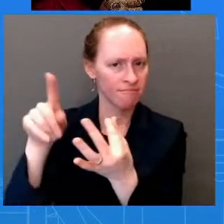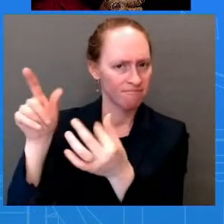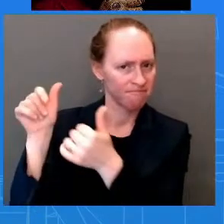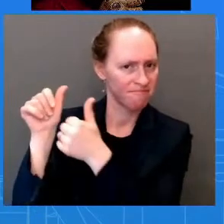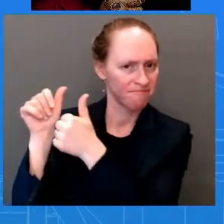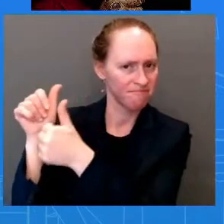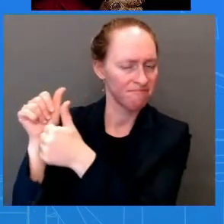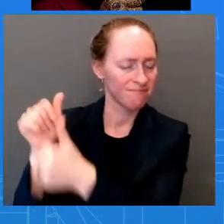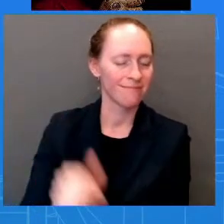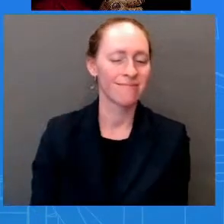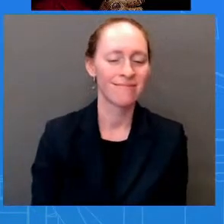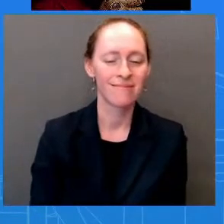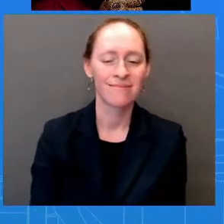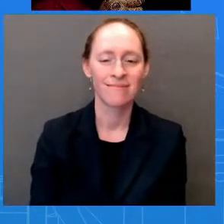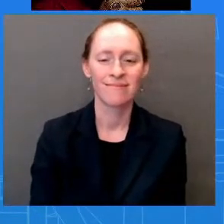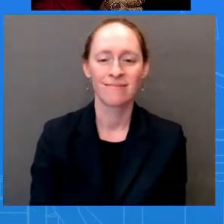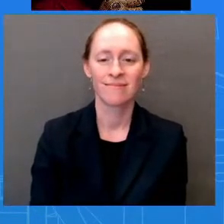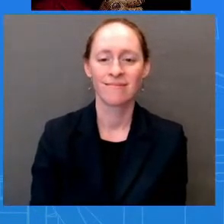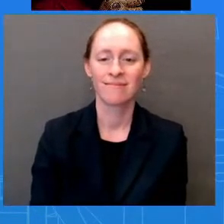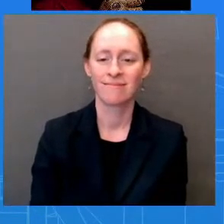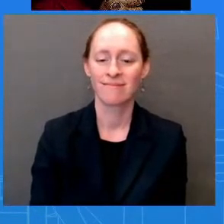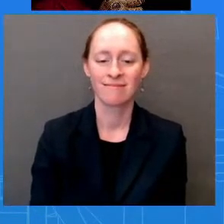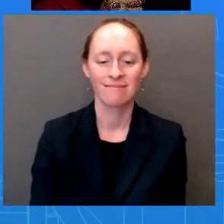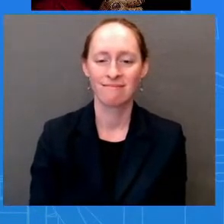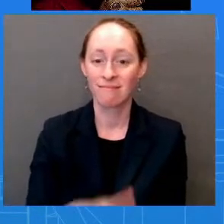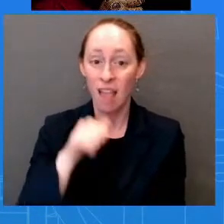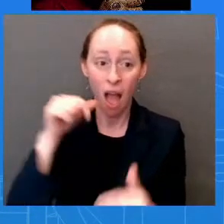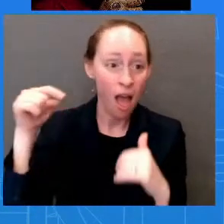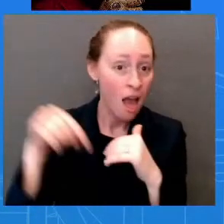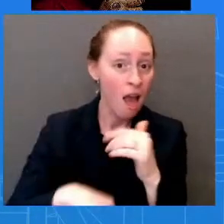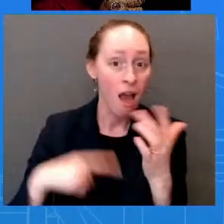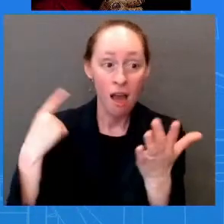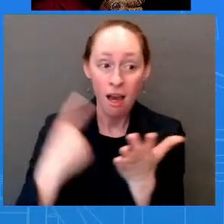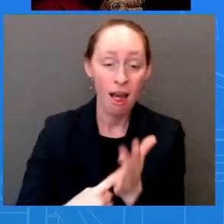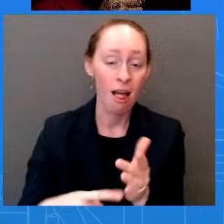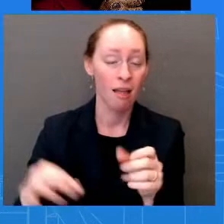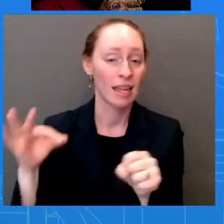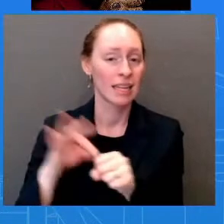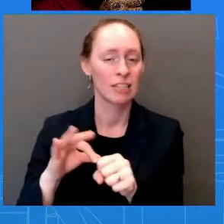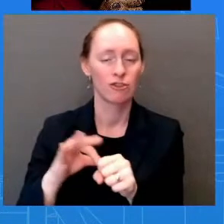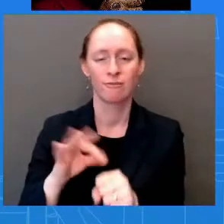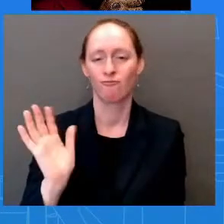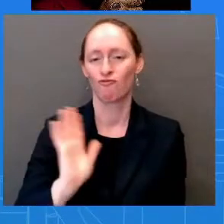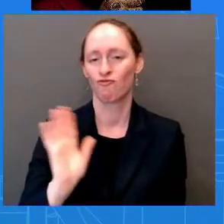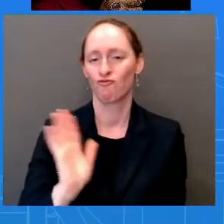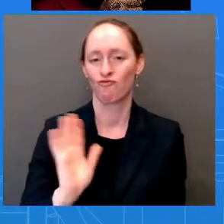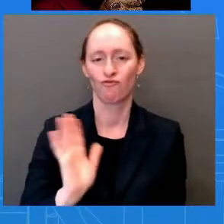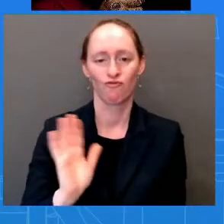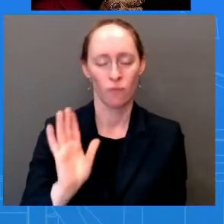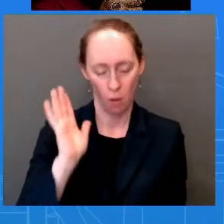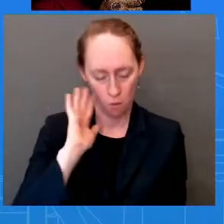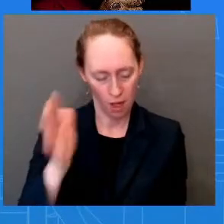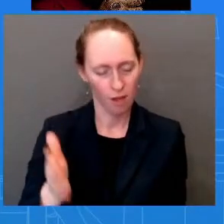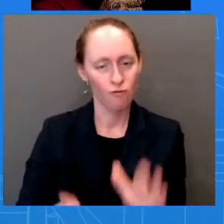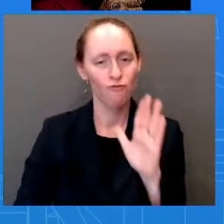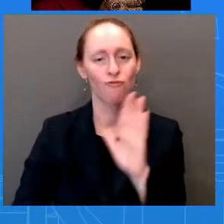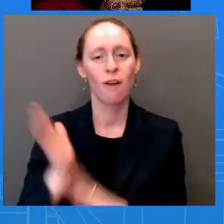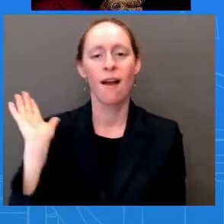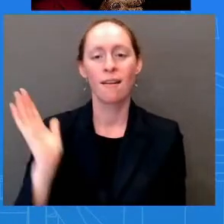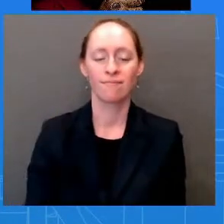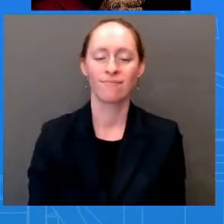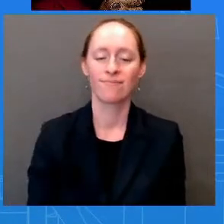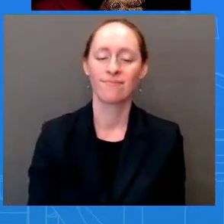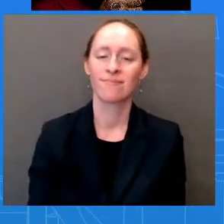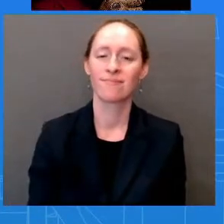is enough. Because it's an upcoming election, the president. That basement campaigning ain't gonna work this time around. And that